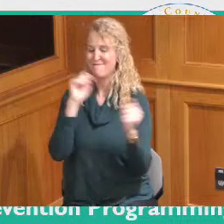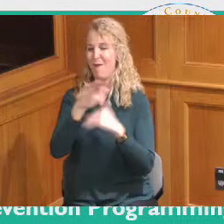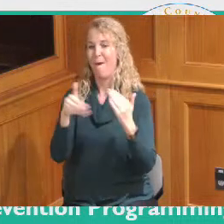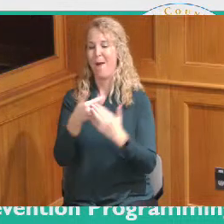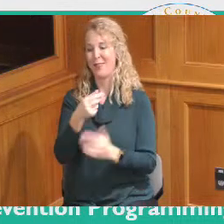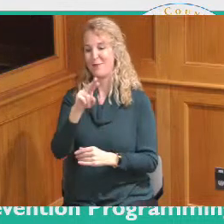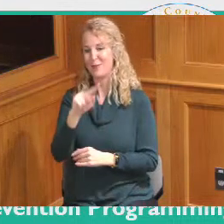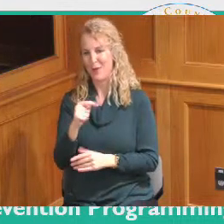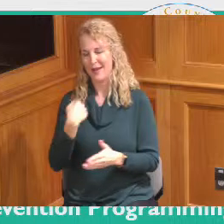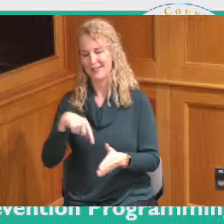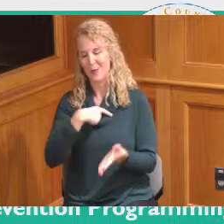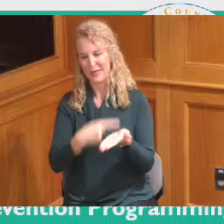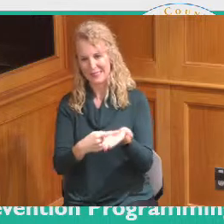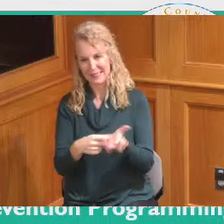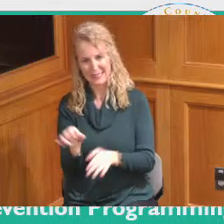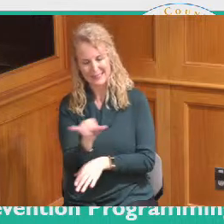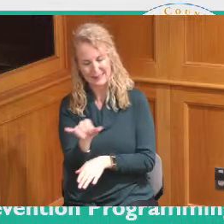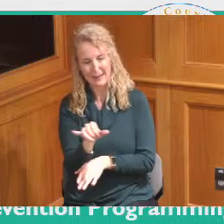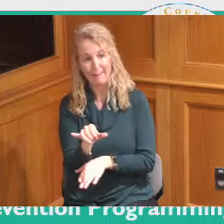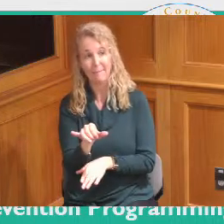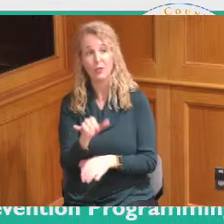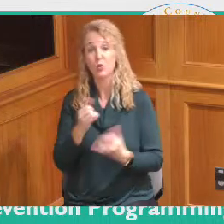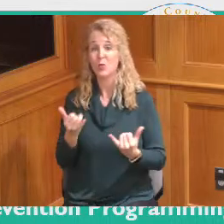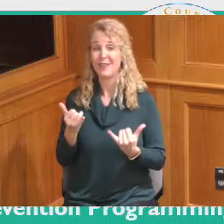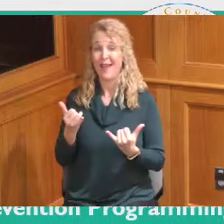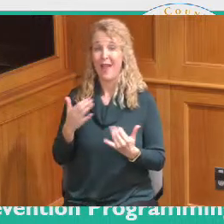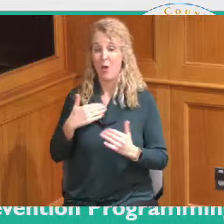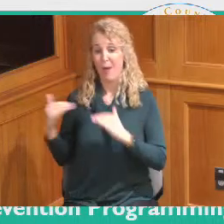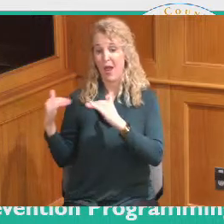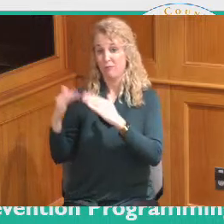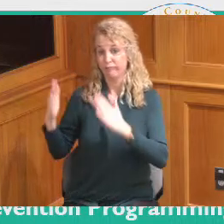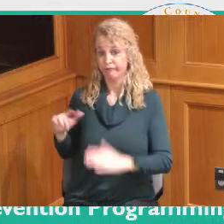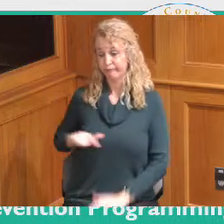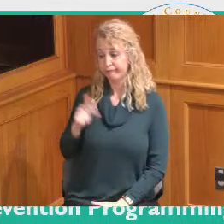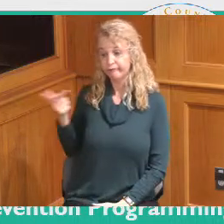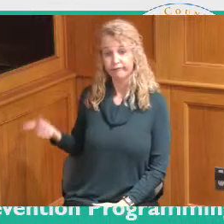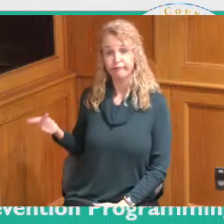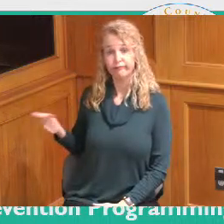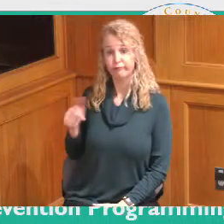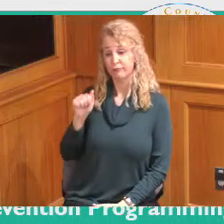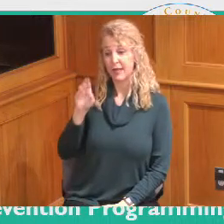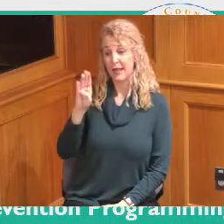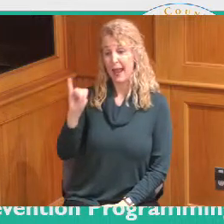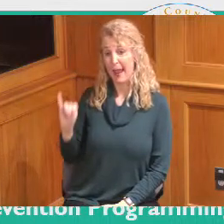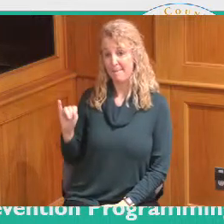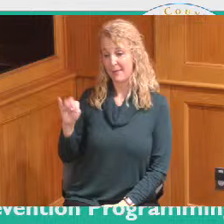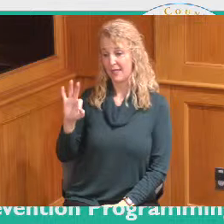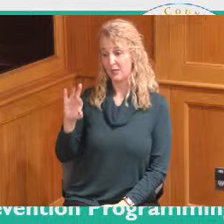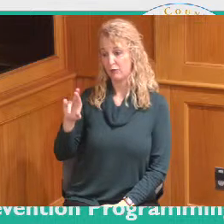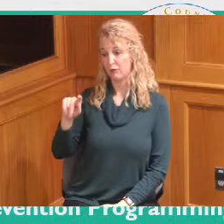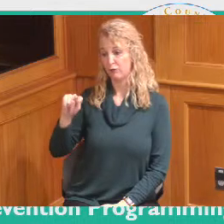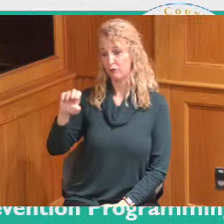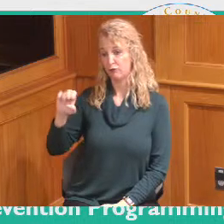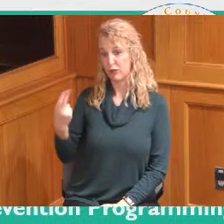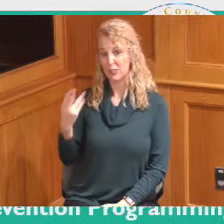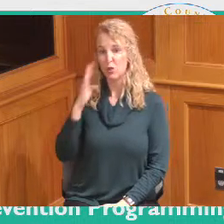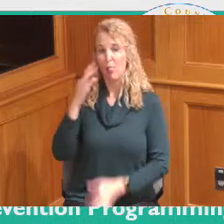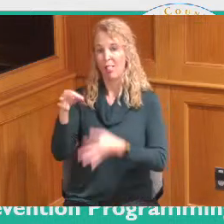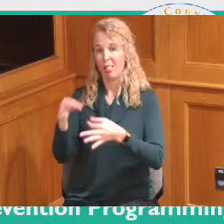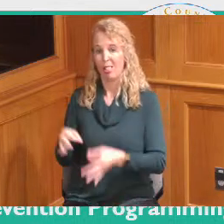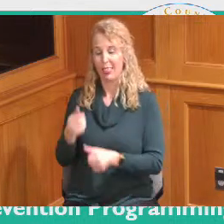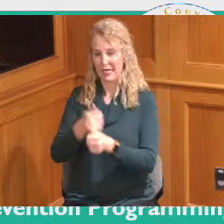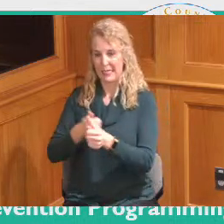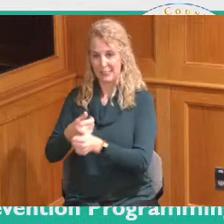we go over. So I am going to turn this over to Abby Fritsch, and she will give a quick review of each of these